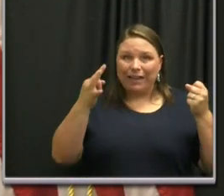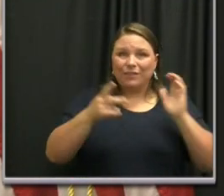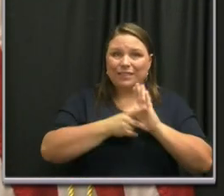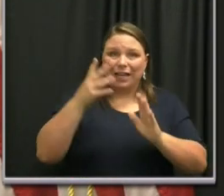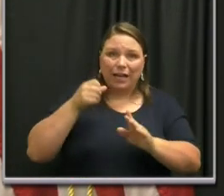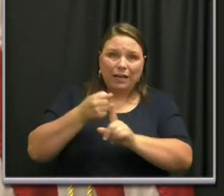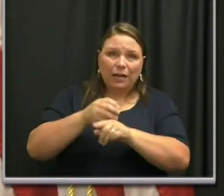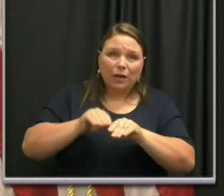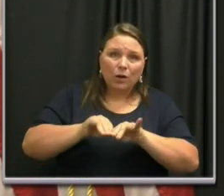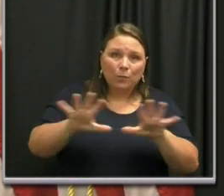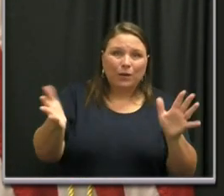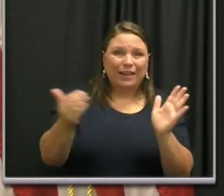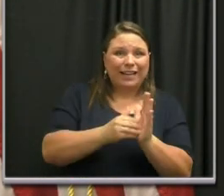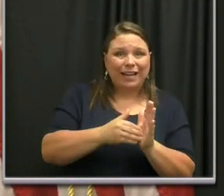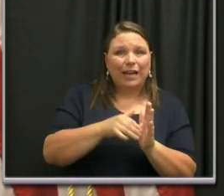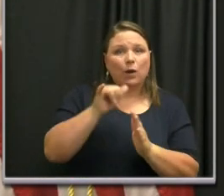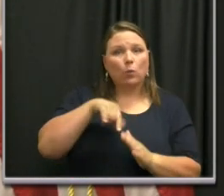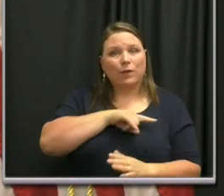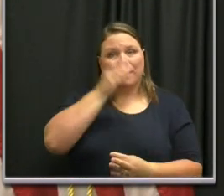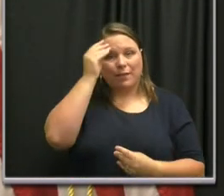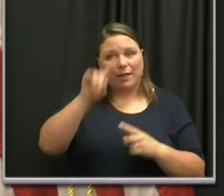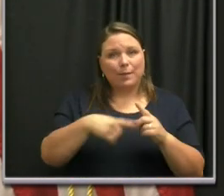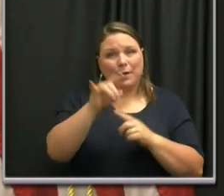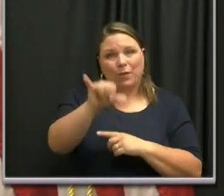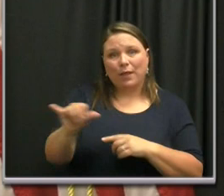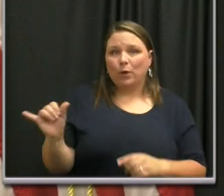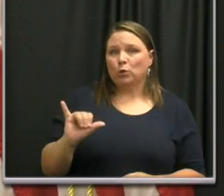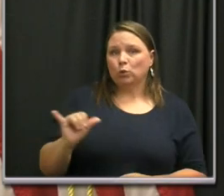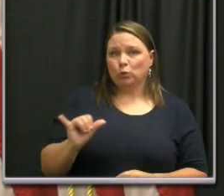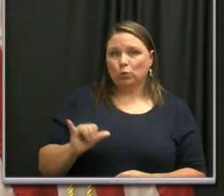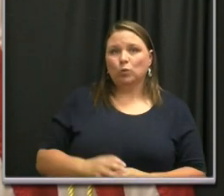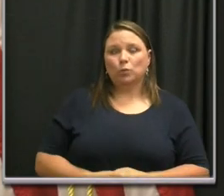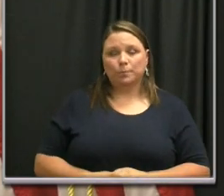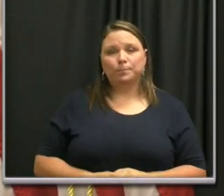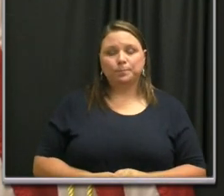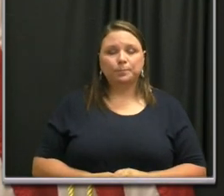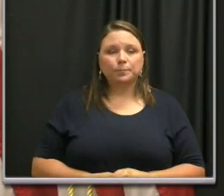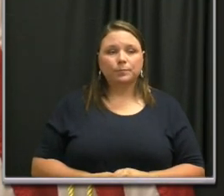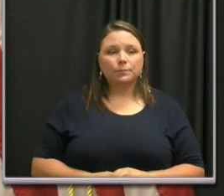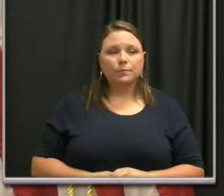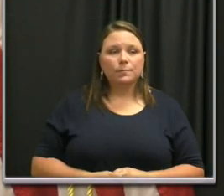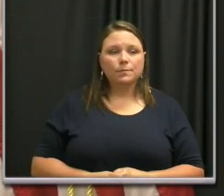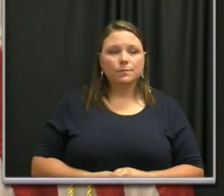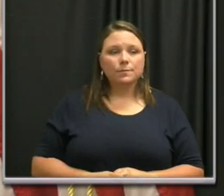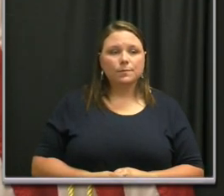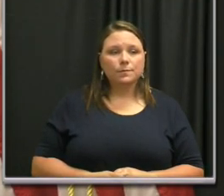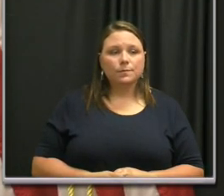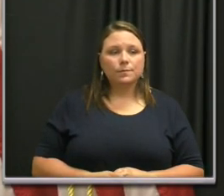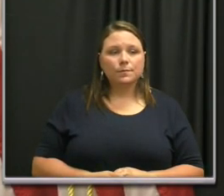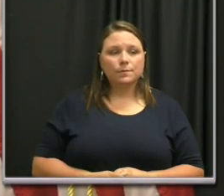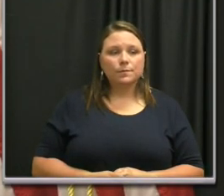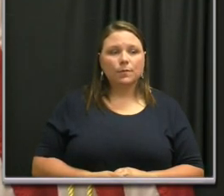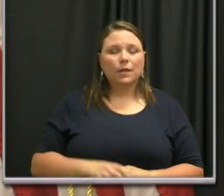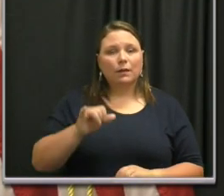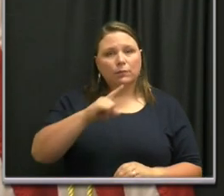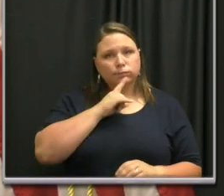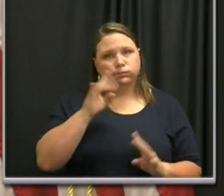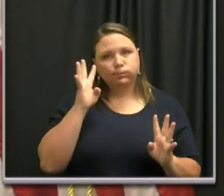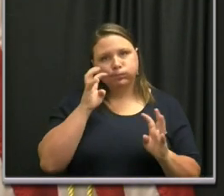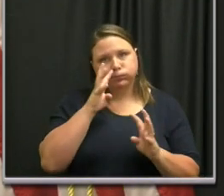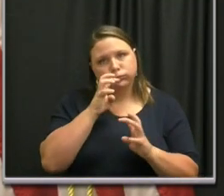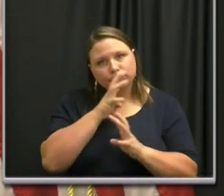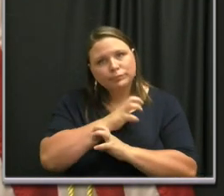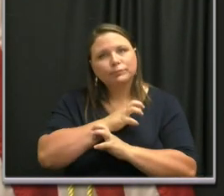another outbreak will also have to be considered by all parties in this going forward. So it's a complex act